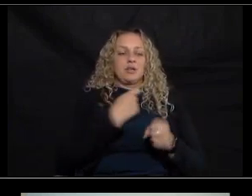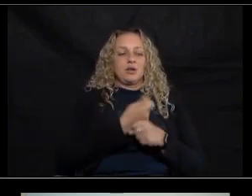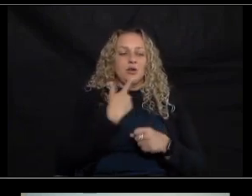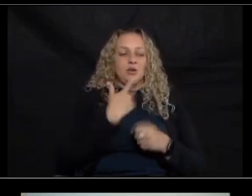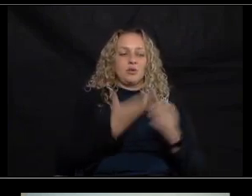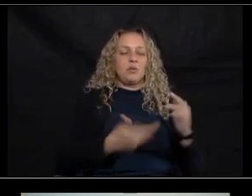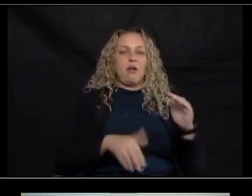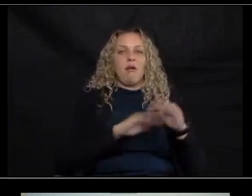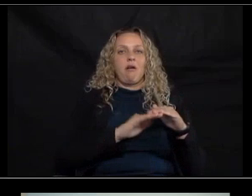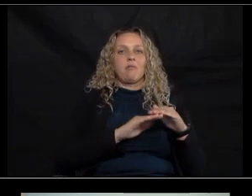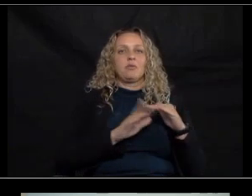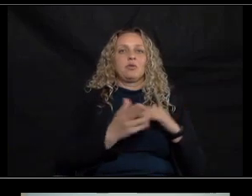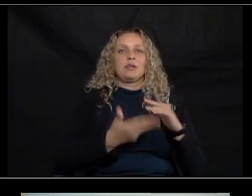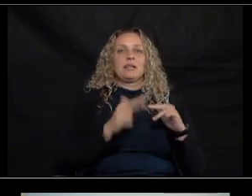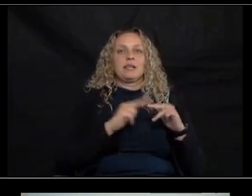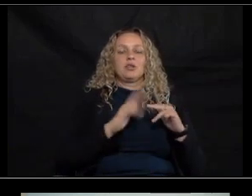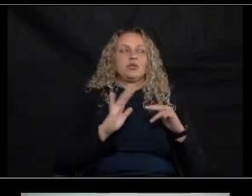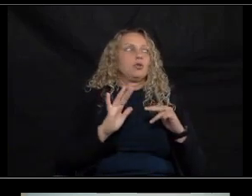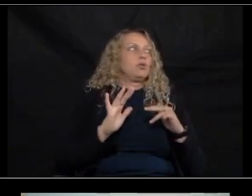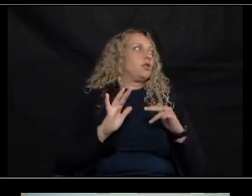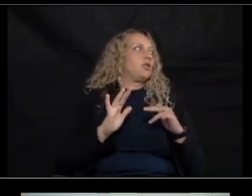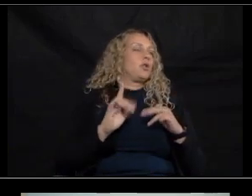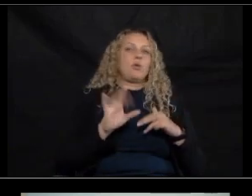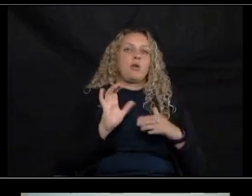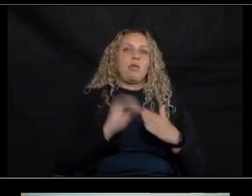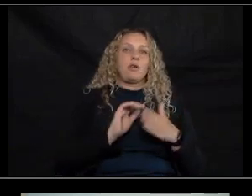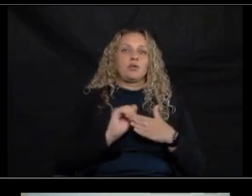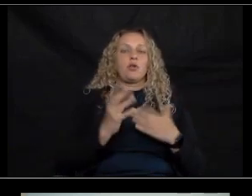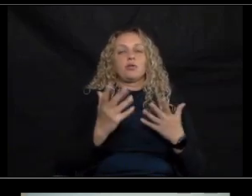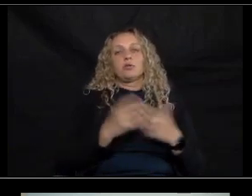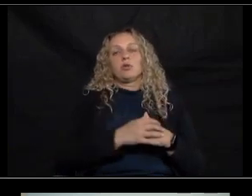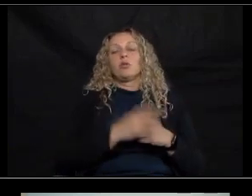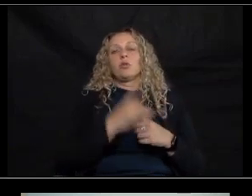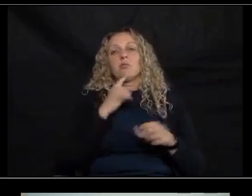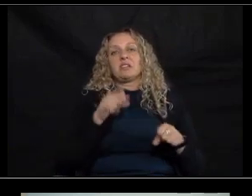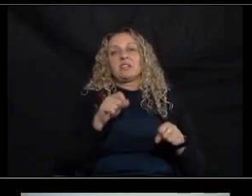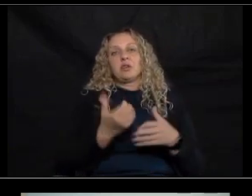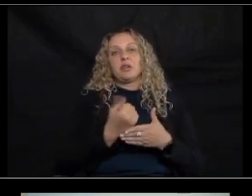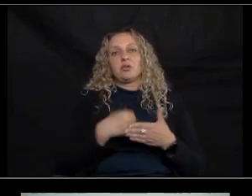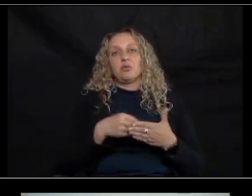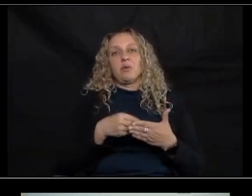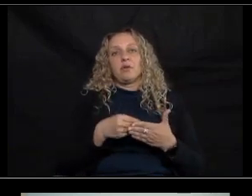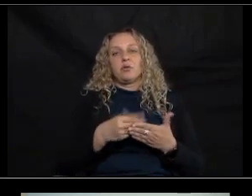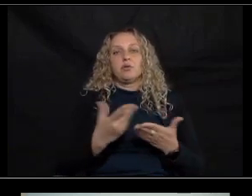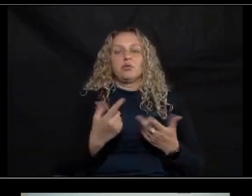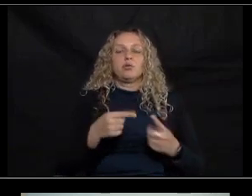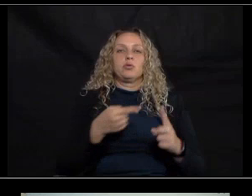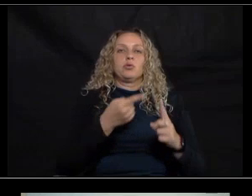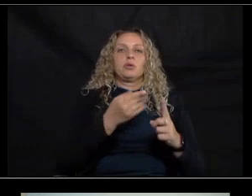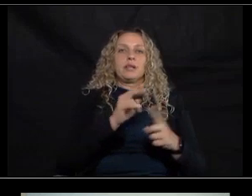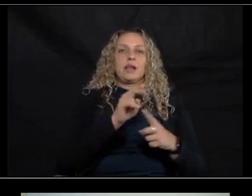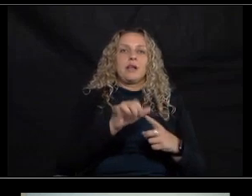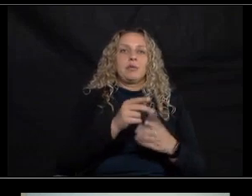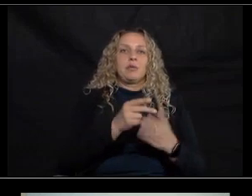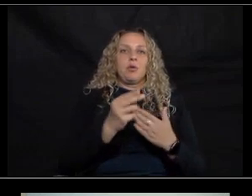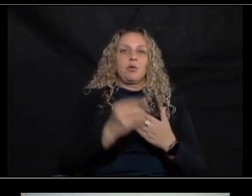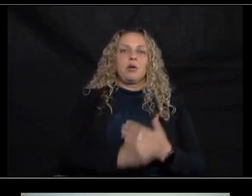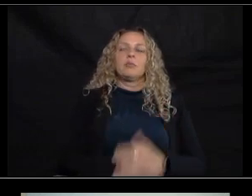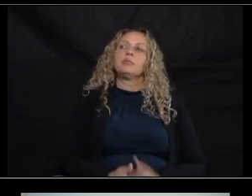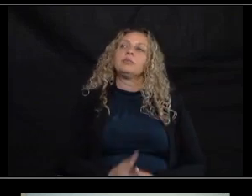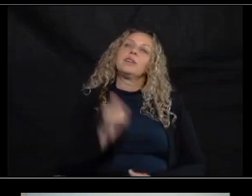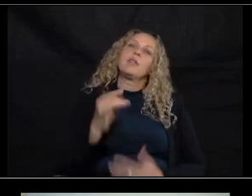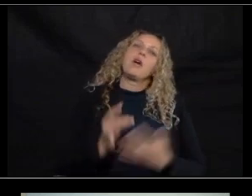be up to an additional $100,000 of potential additional revenue towards our canopy program.